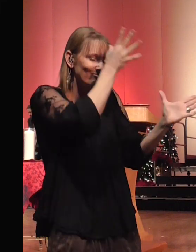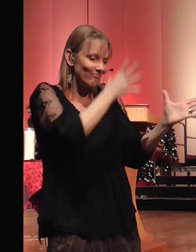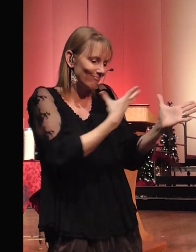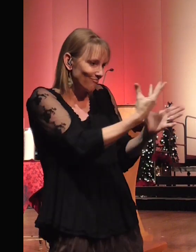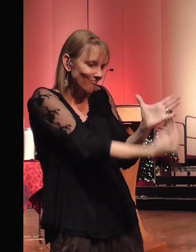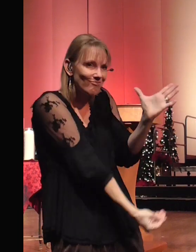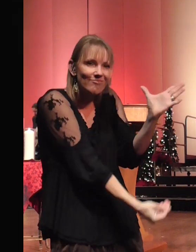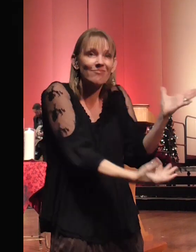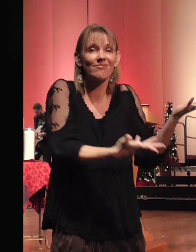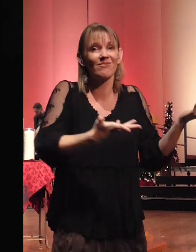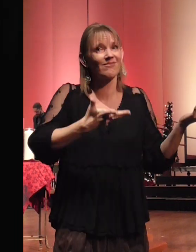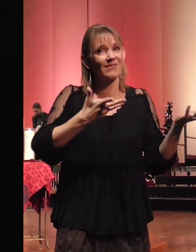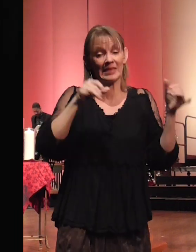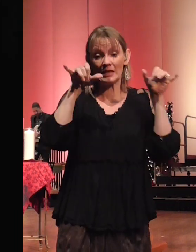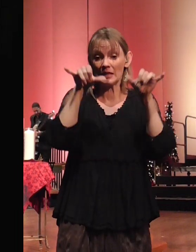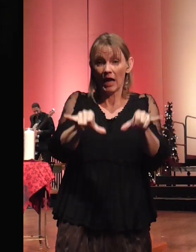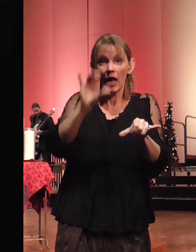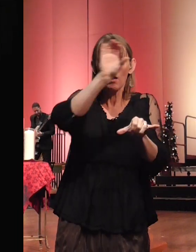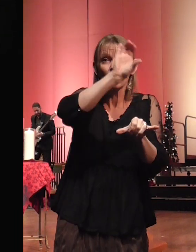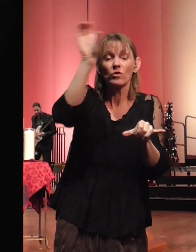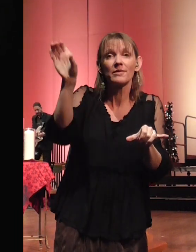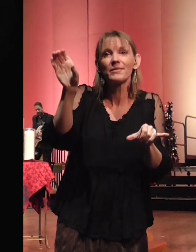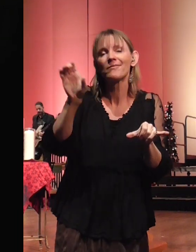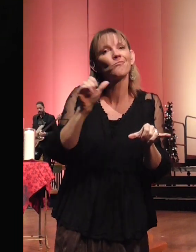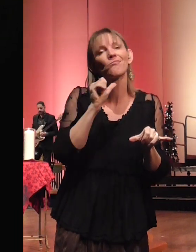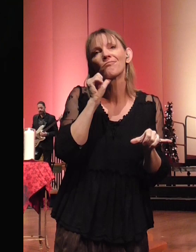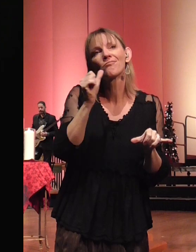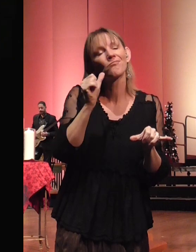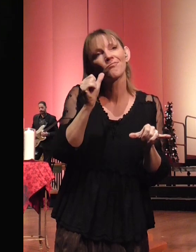here. Won't be the same kind of